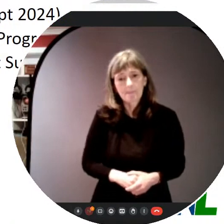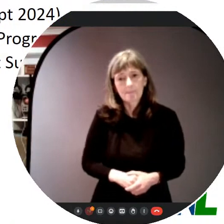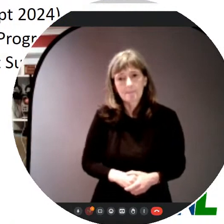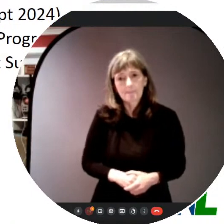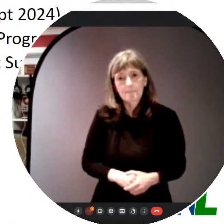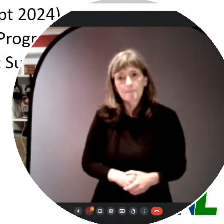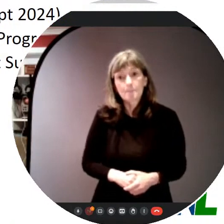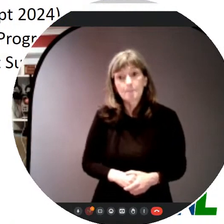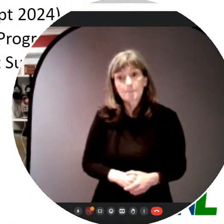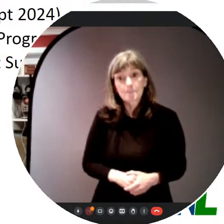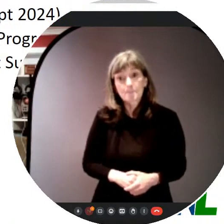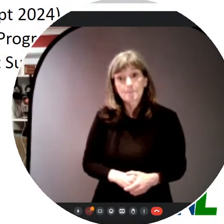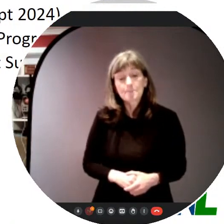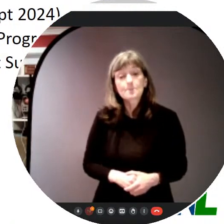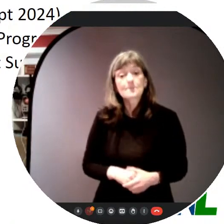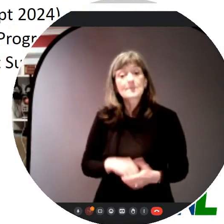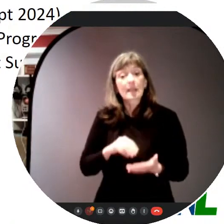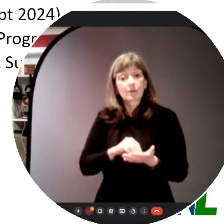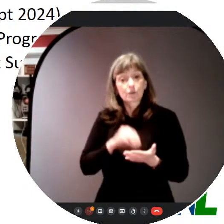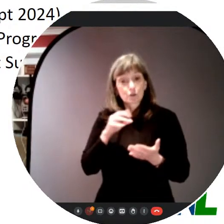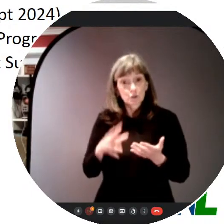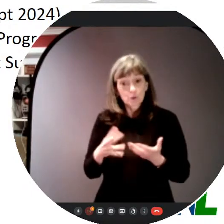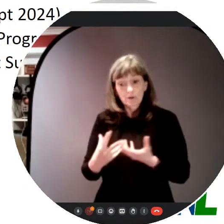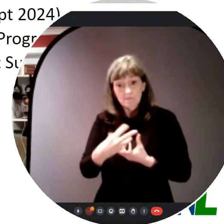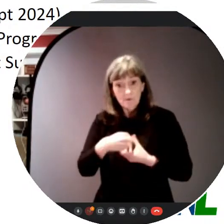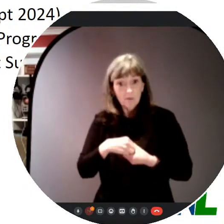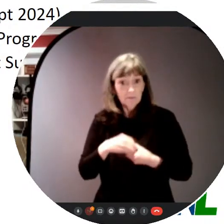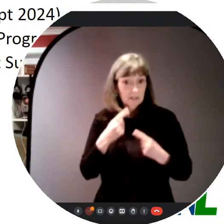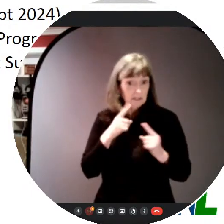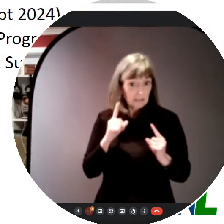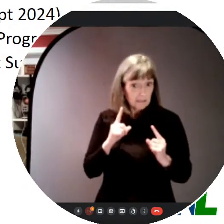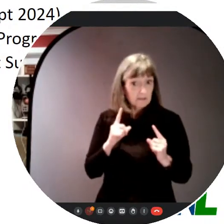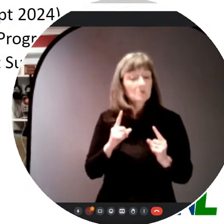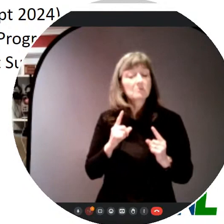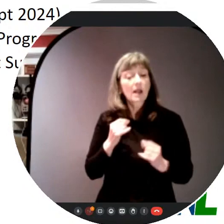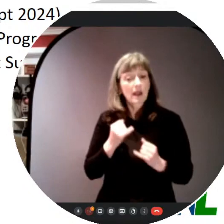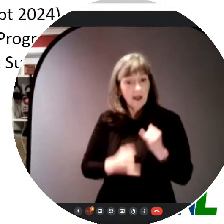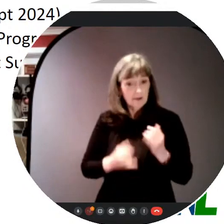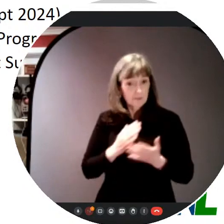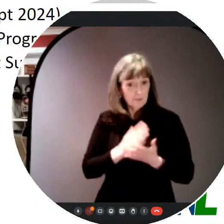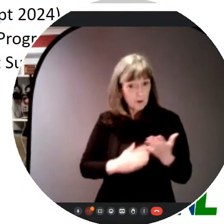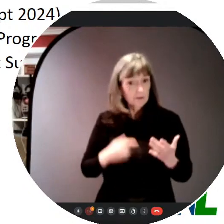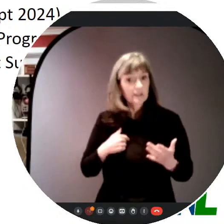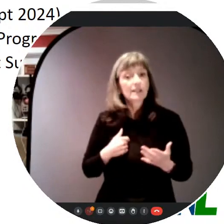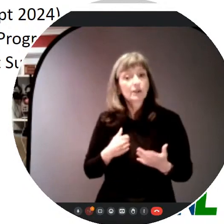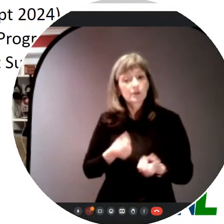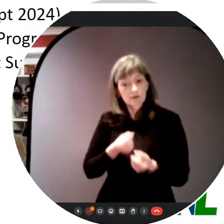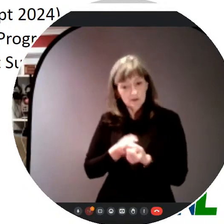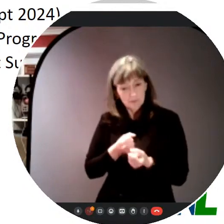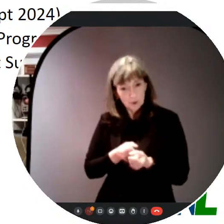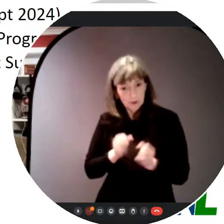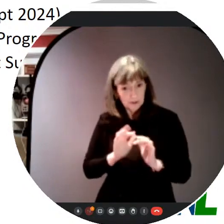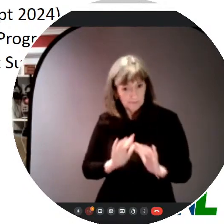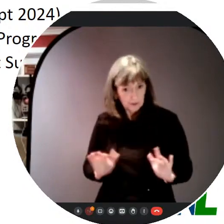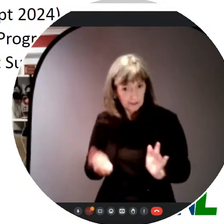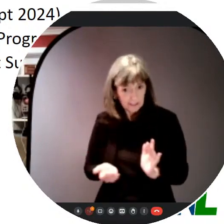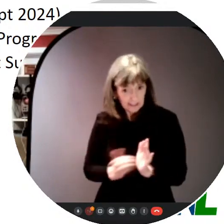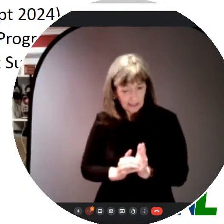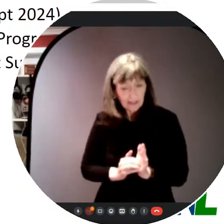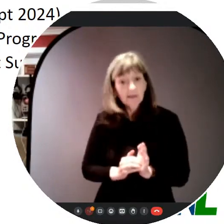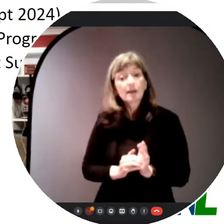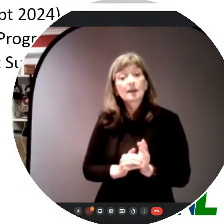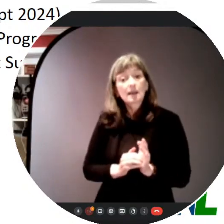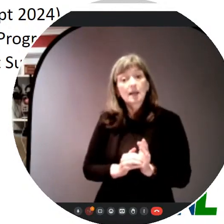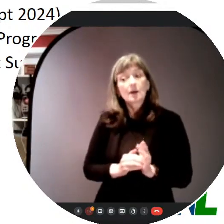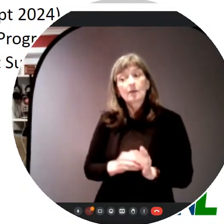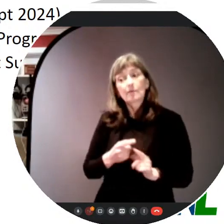finally, under student engagement and success, we continue to support diversity. And we do this through, as I noted, our responsive teaching